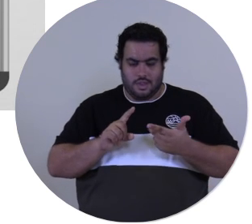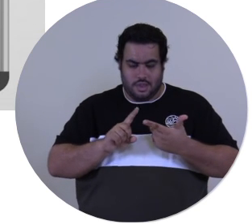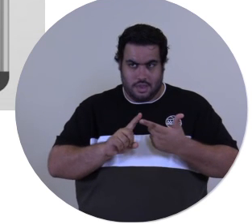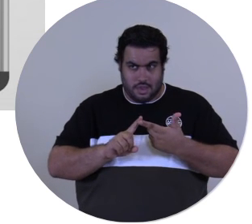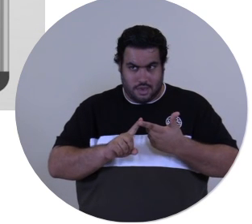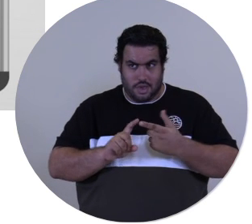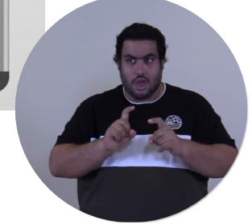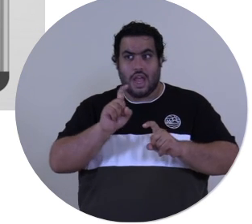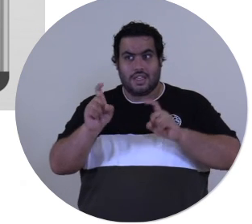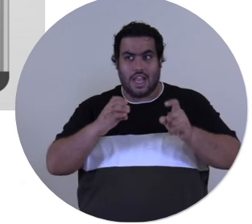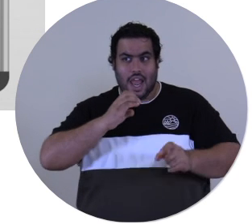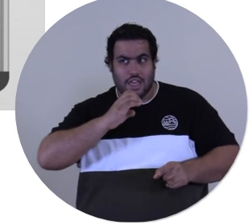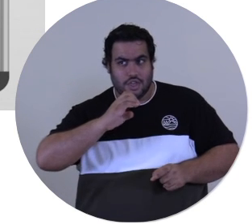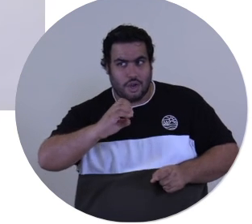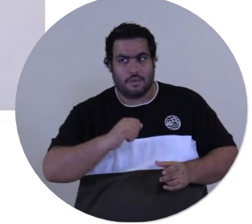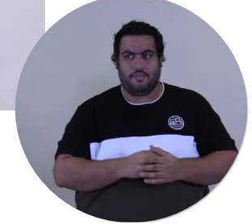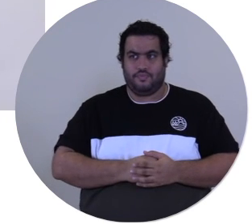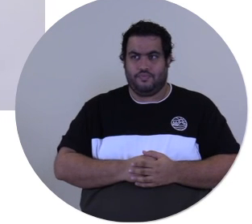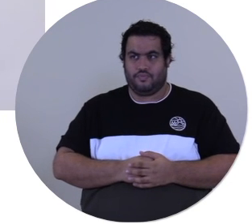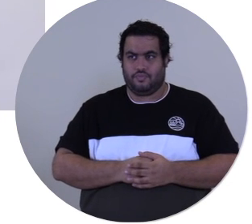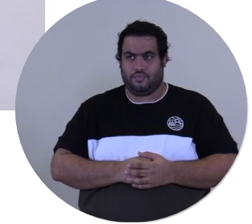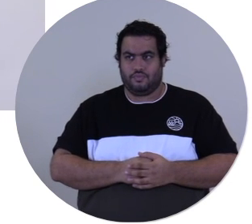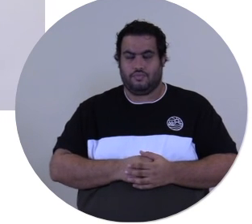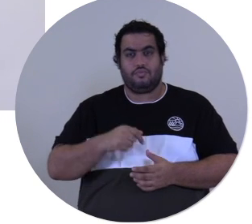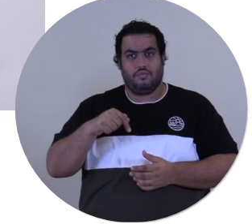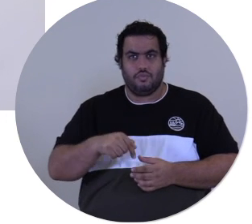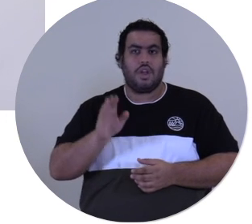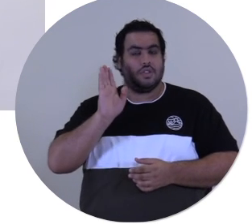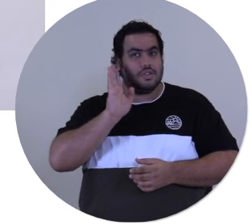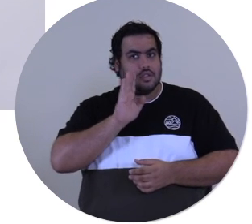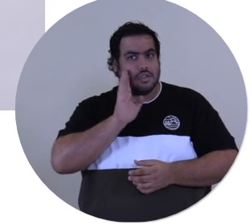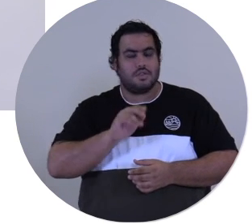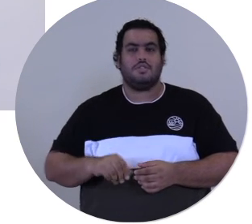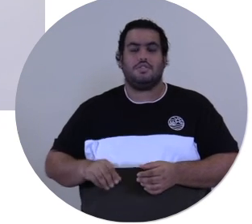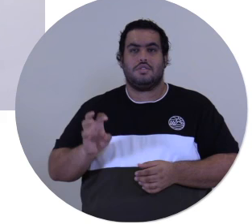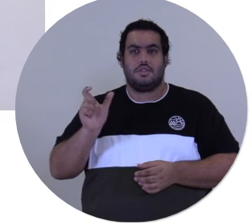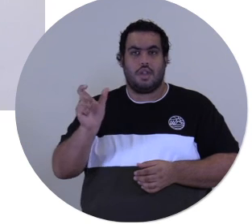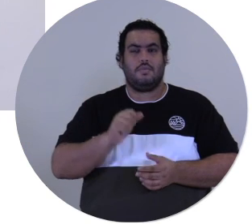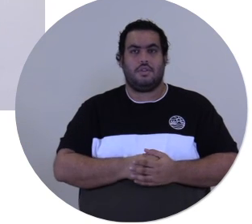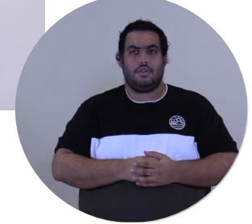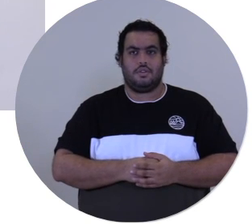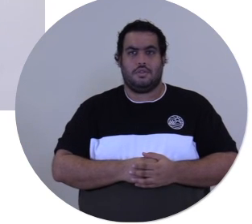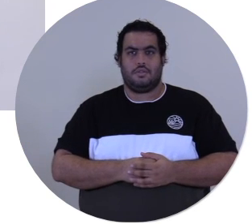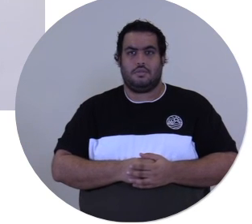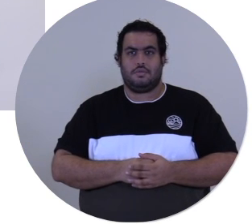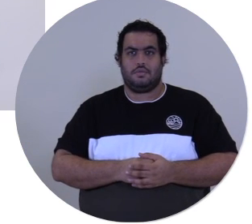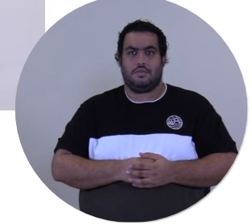to answer the set book questions, and we did some vocabulary exercises. If you